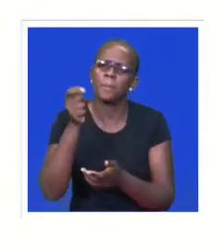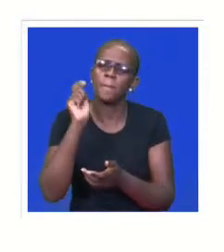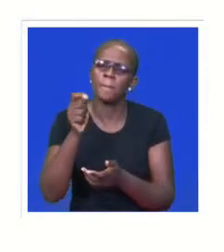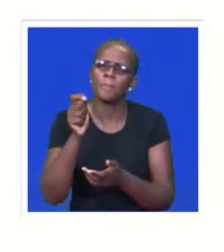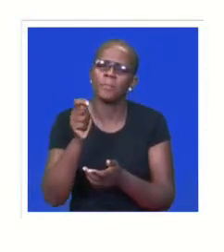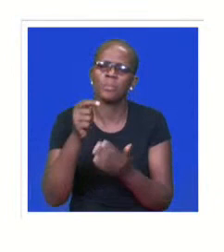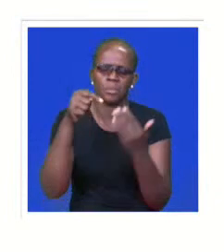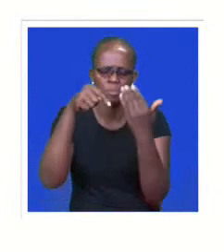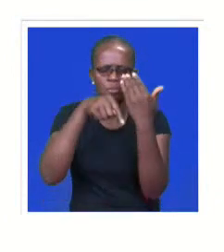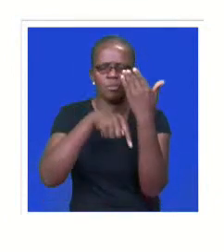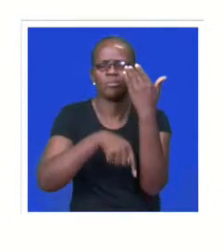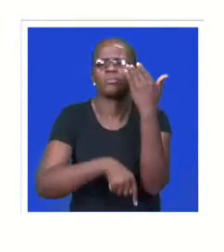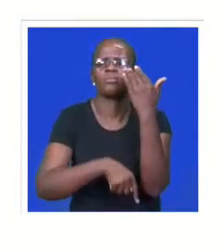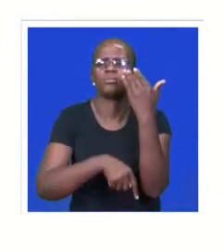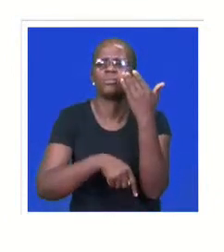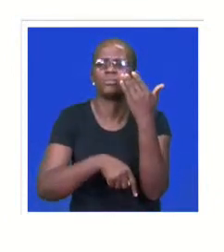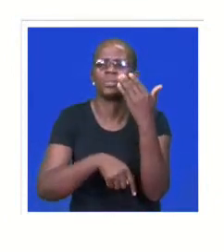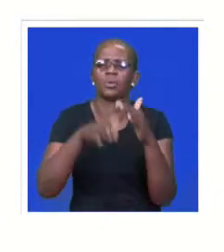necklace,